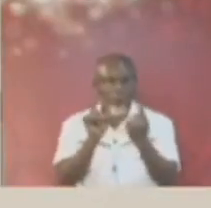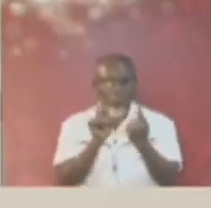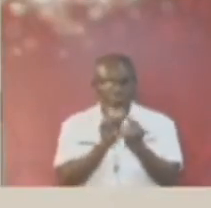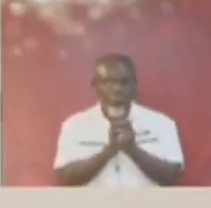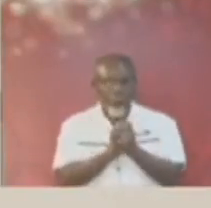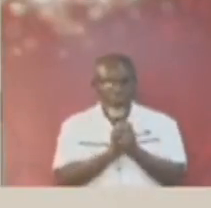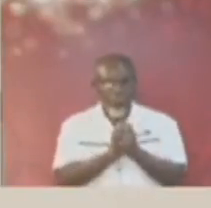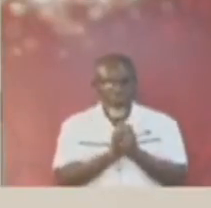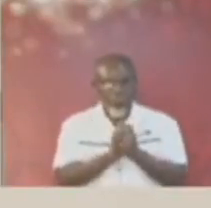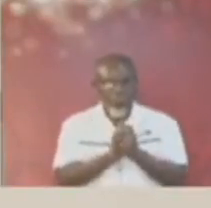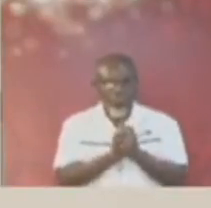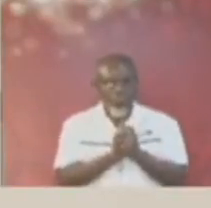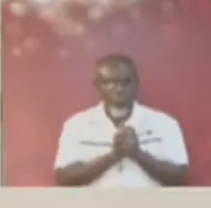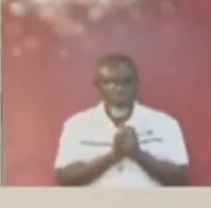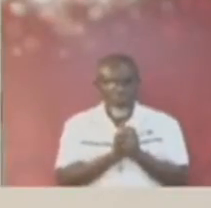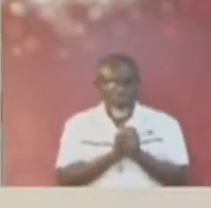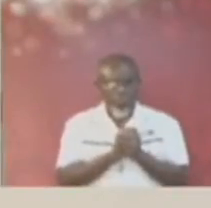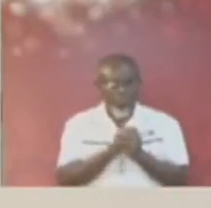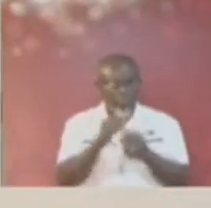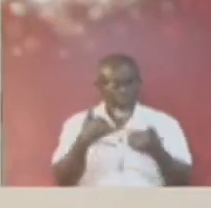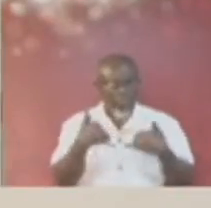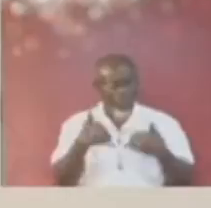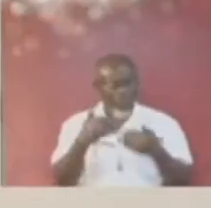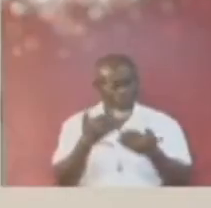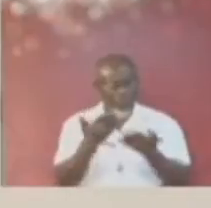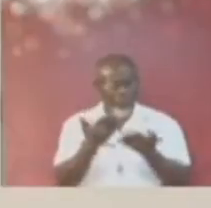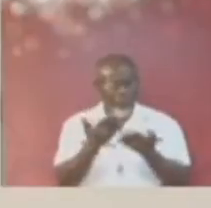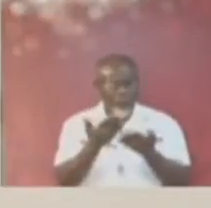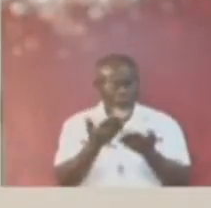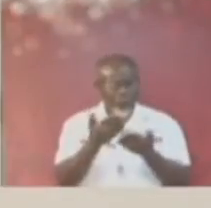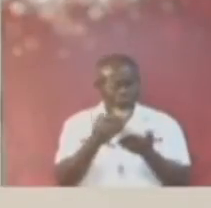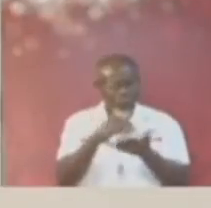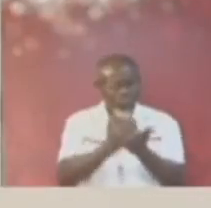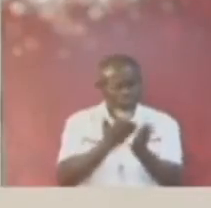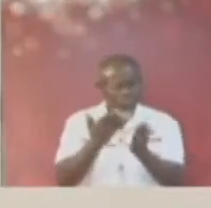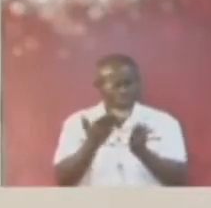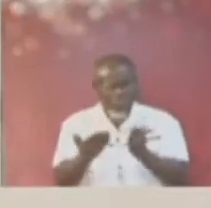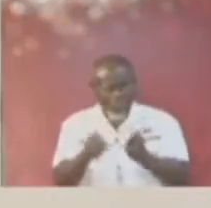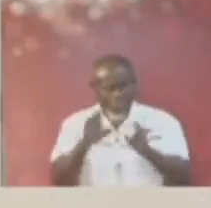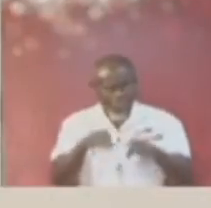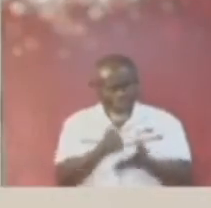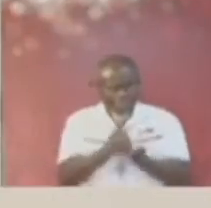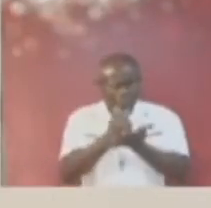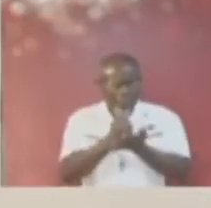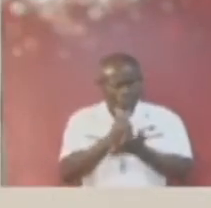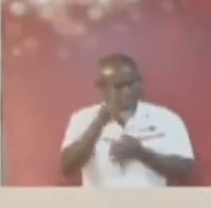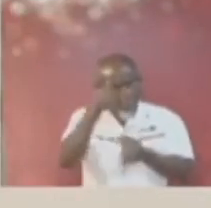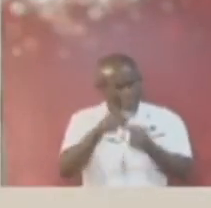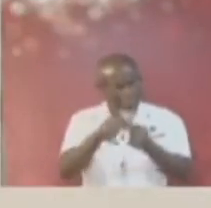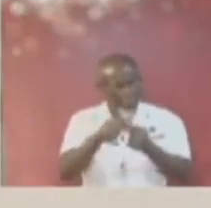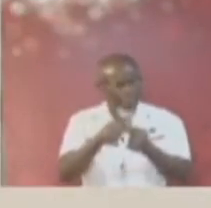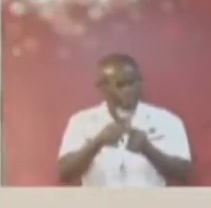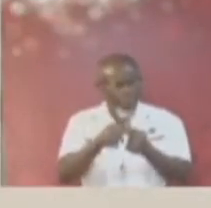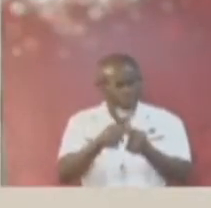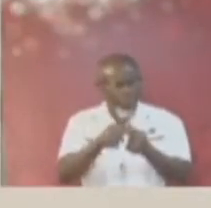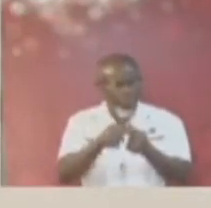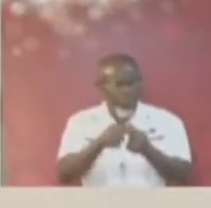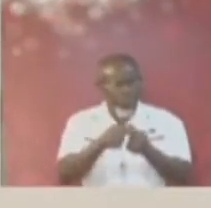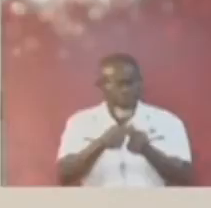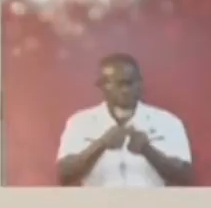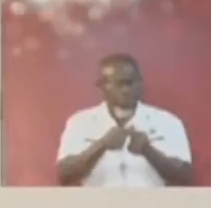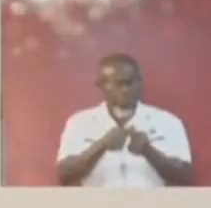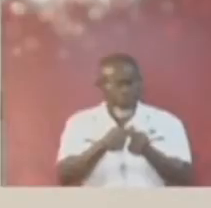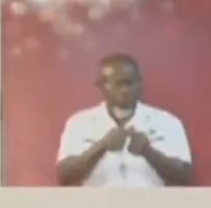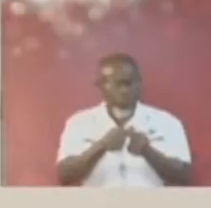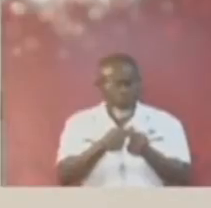nice mnemonic that I would like us to bear in mind at this point in time, saying that, again, alcohol consumption then works